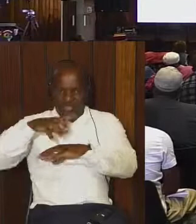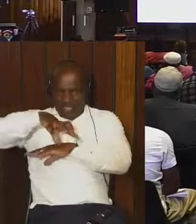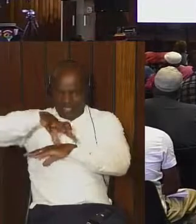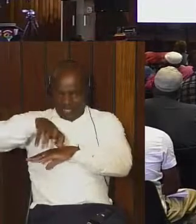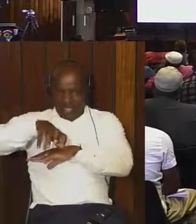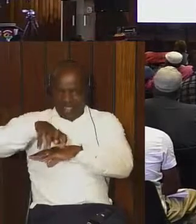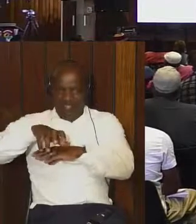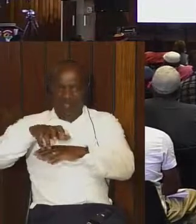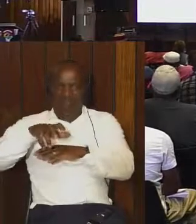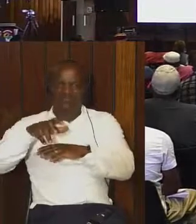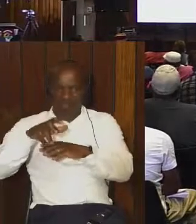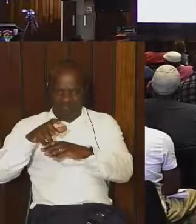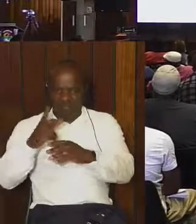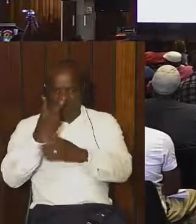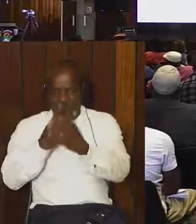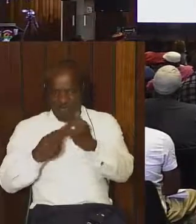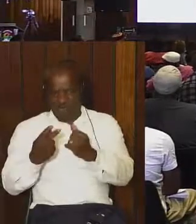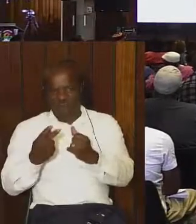very much.